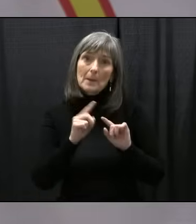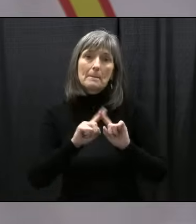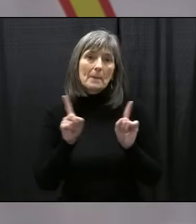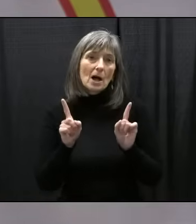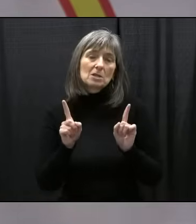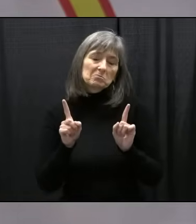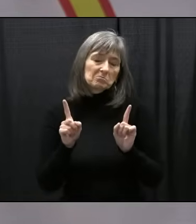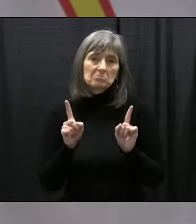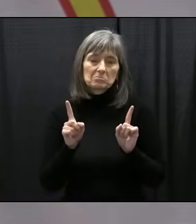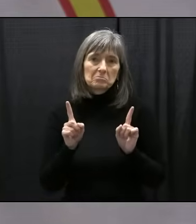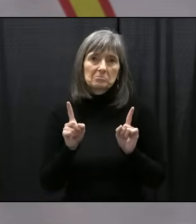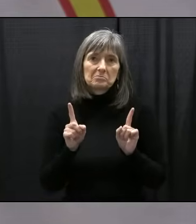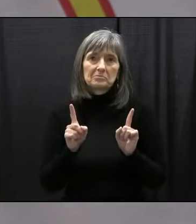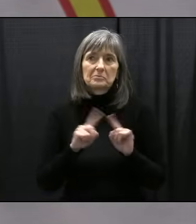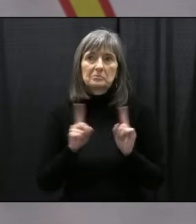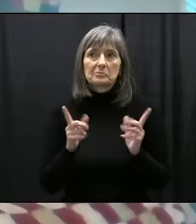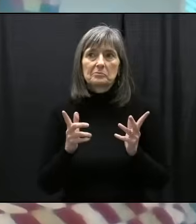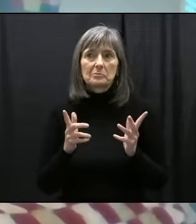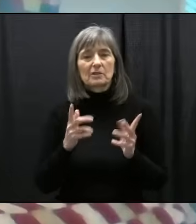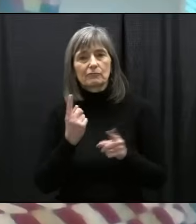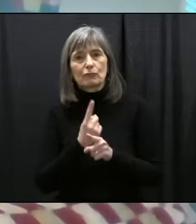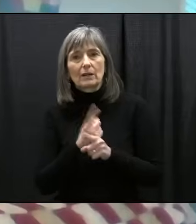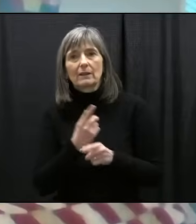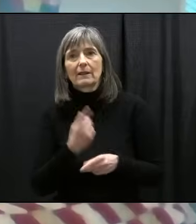Go ahead, Dr. Fitzgerald, sorry.